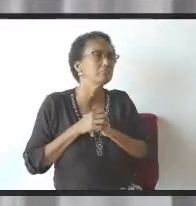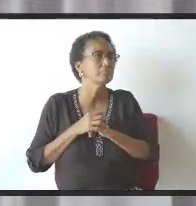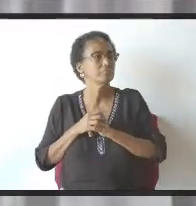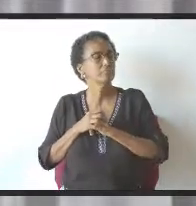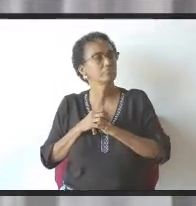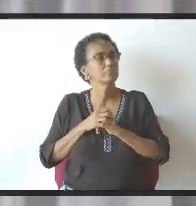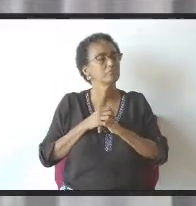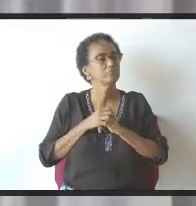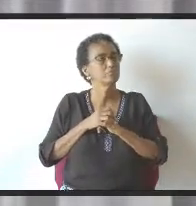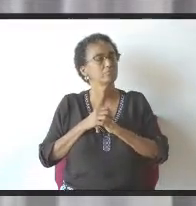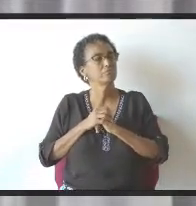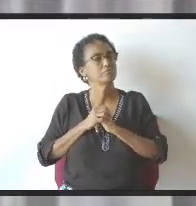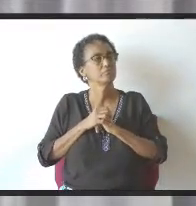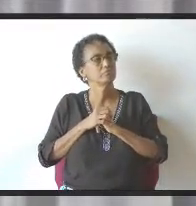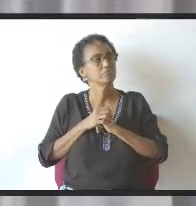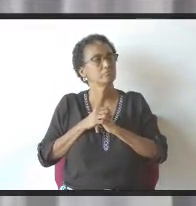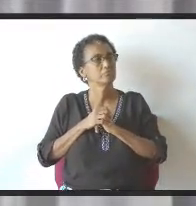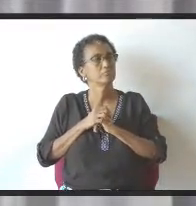NIV.